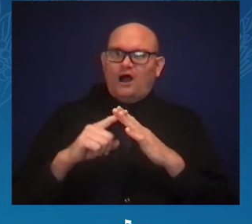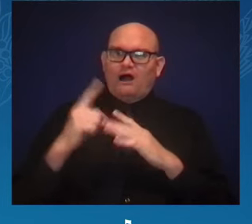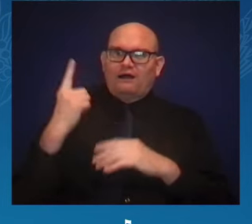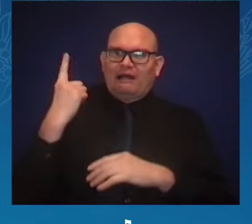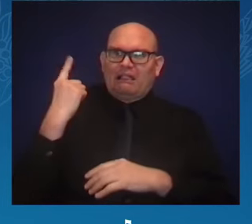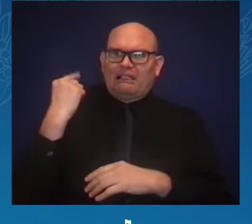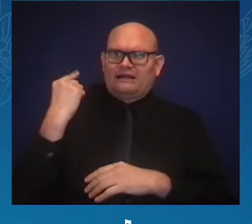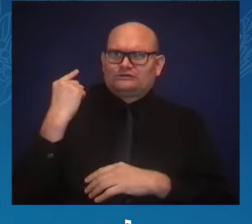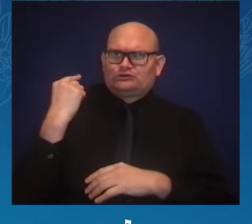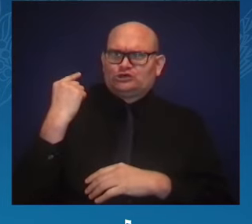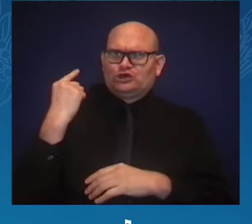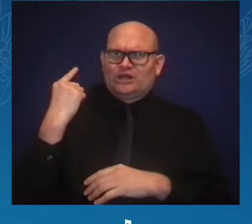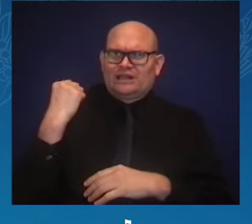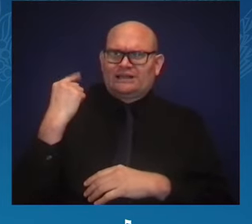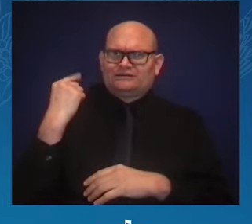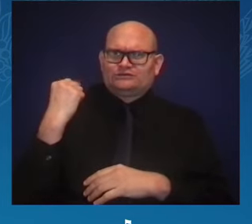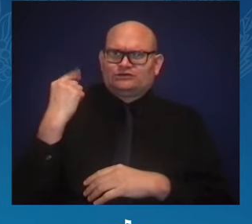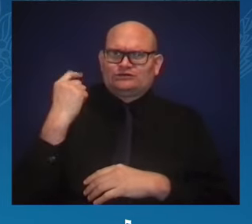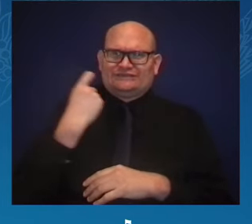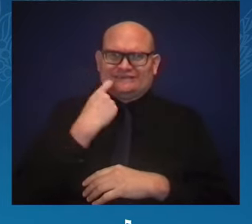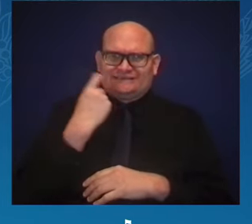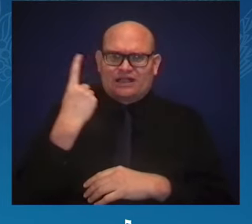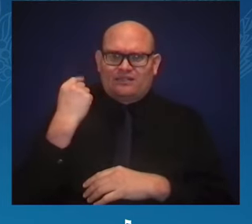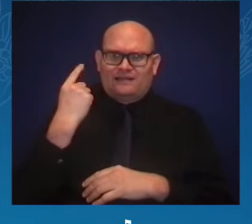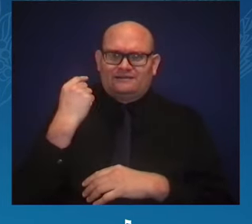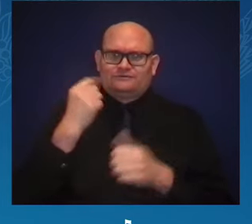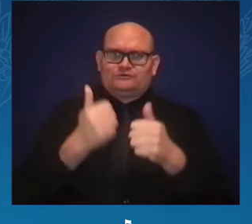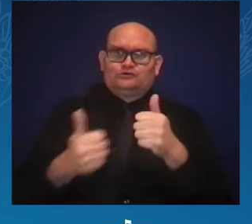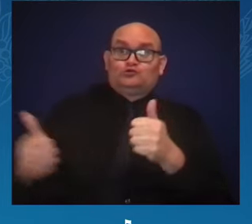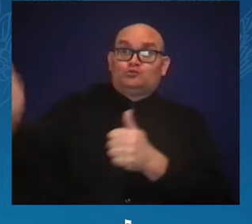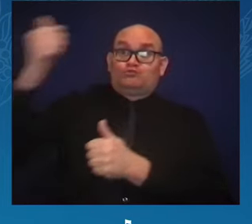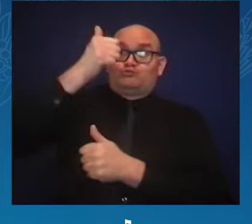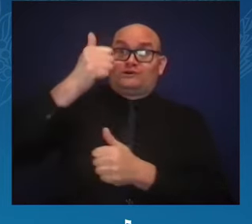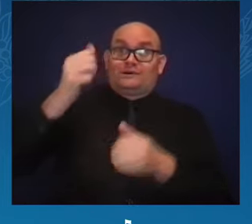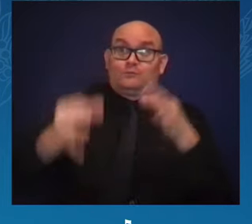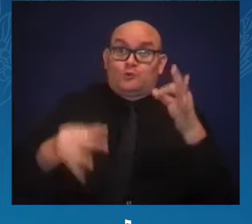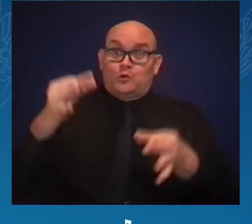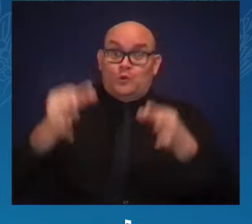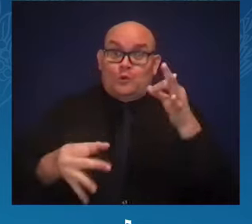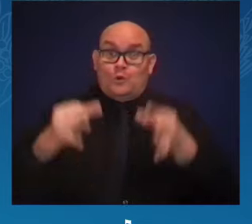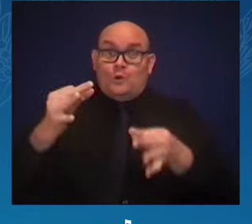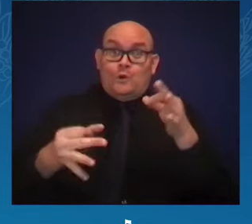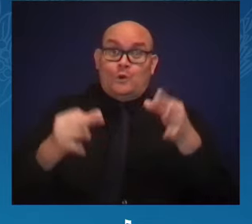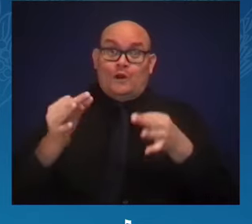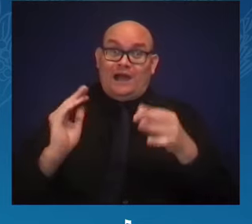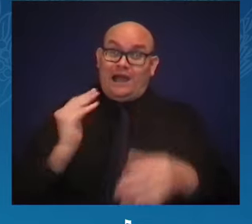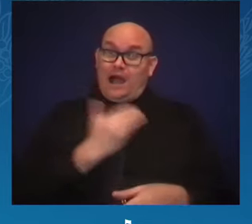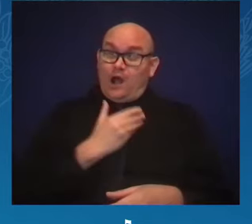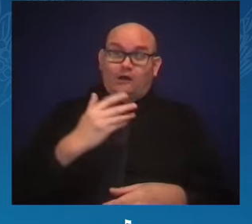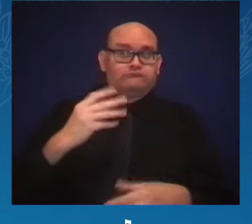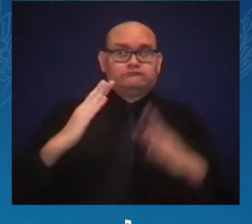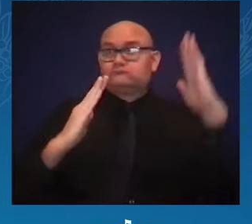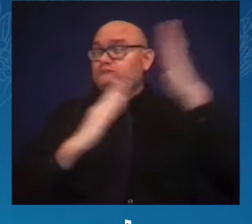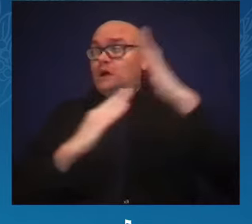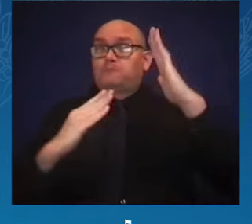The highest court in our land, the historic court of Thurgood,